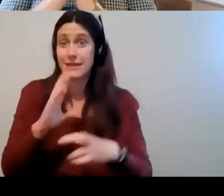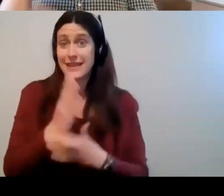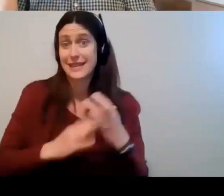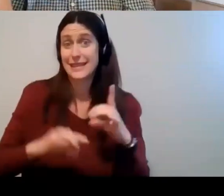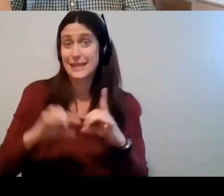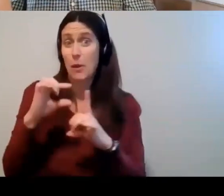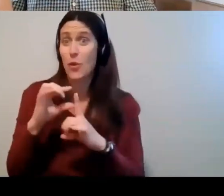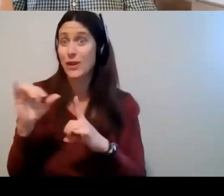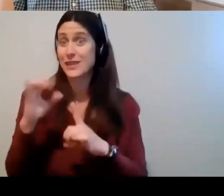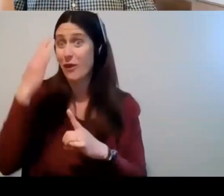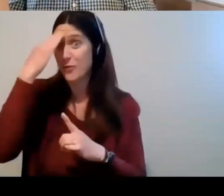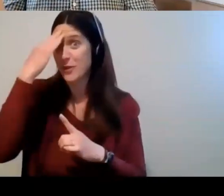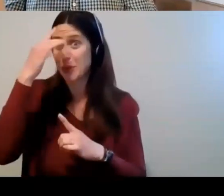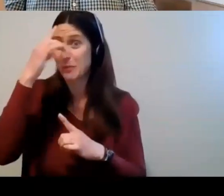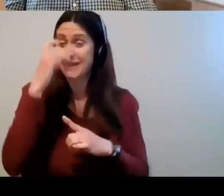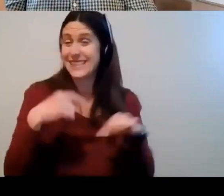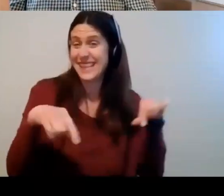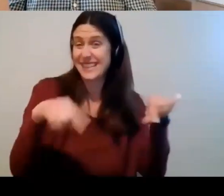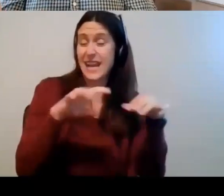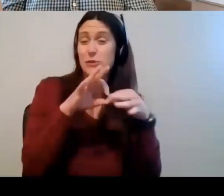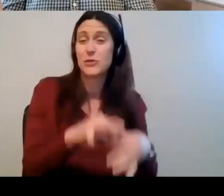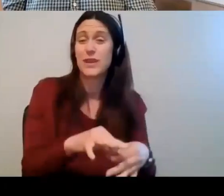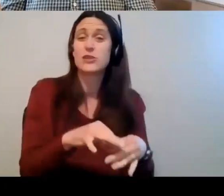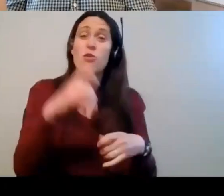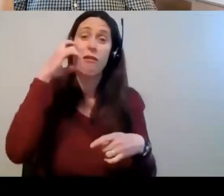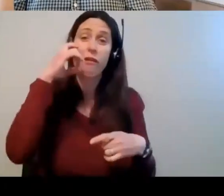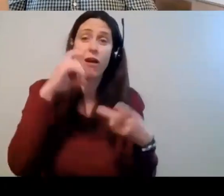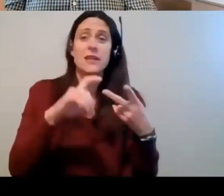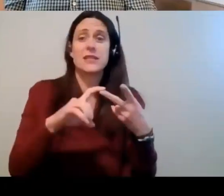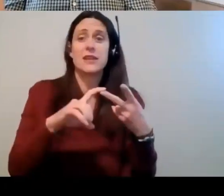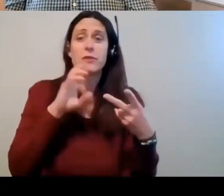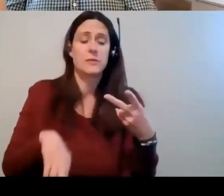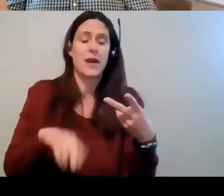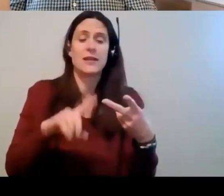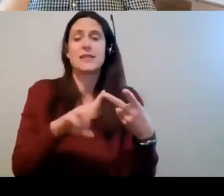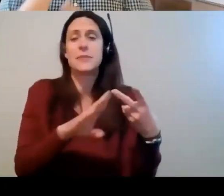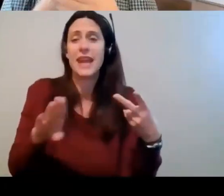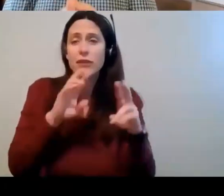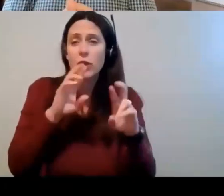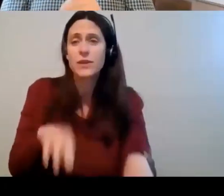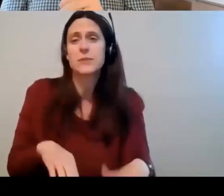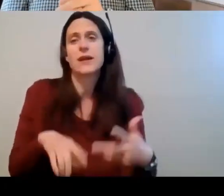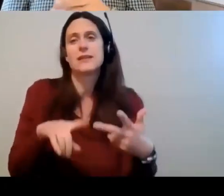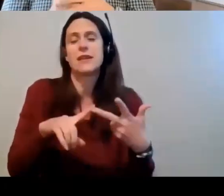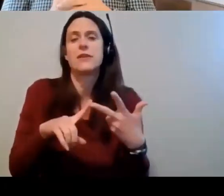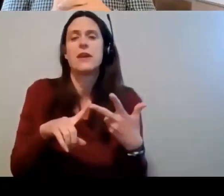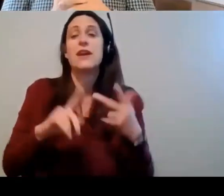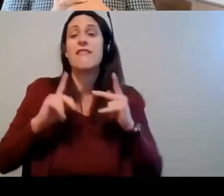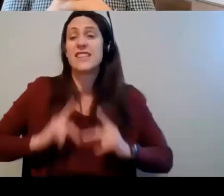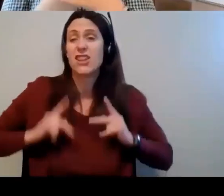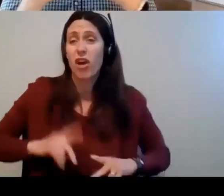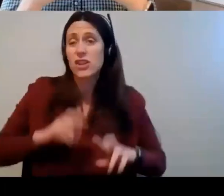anxiety section was about cognitive responses, emotional responses, physiological responses, and behavioral responses. But when it comes to